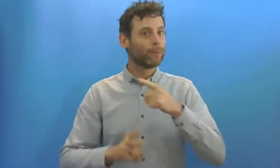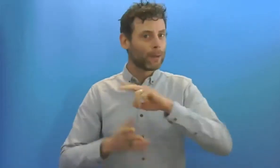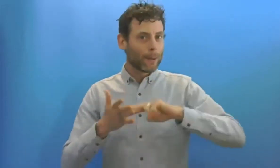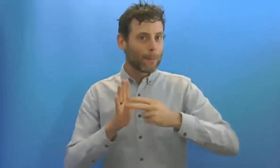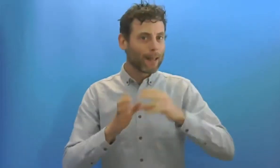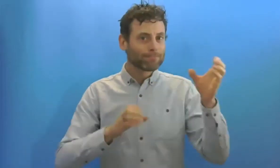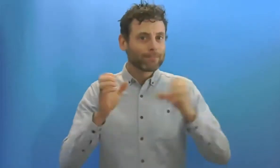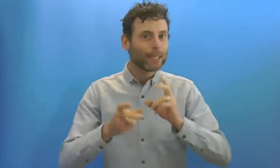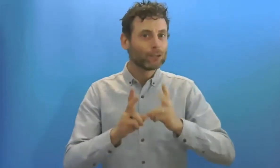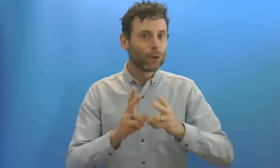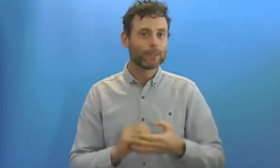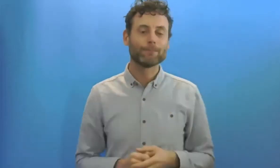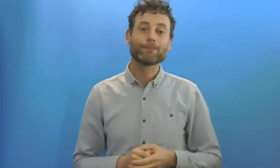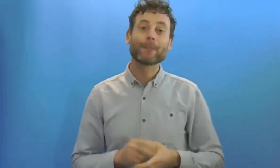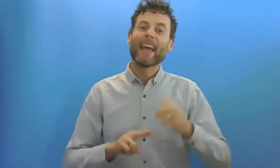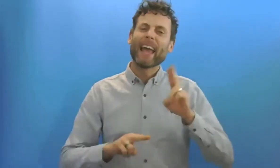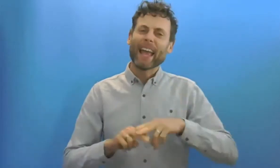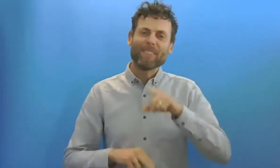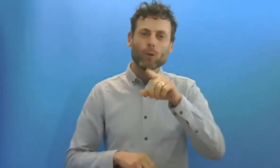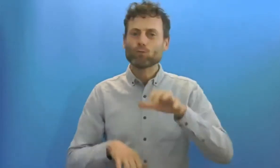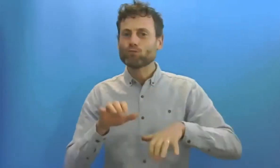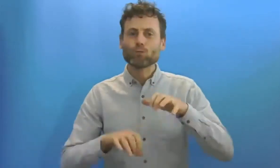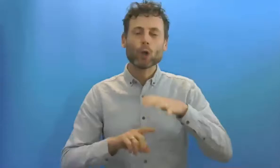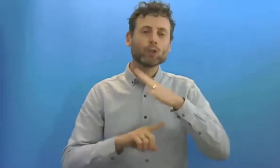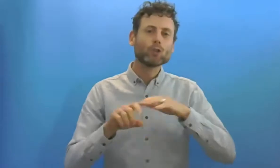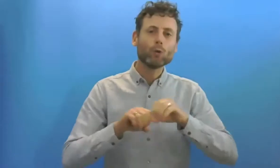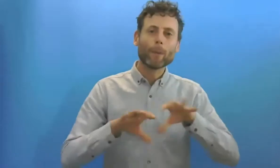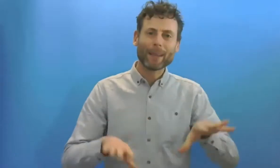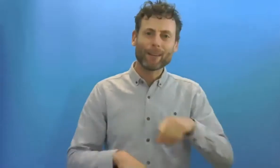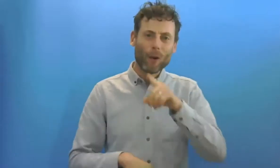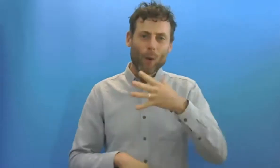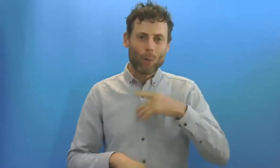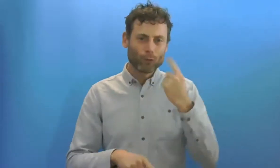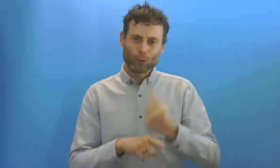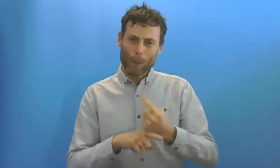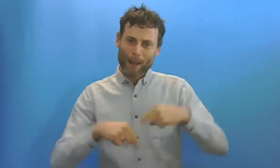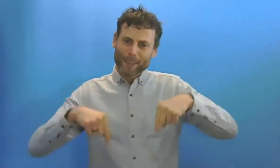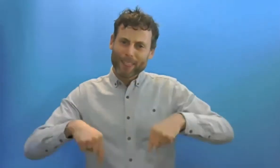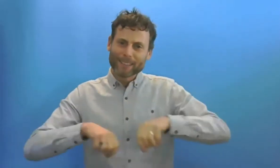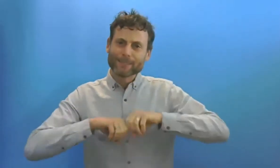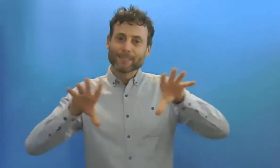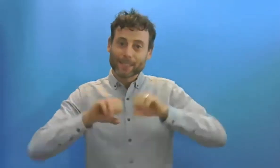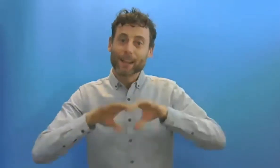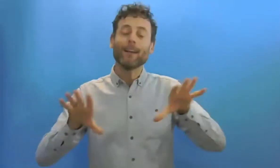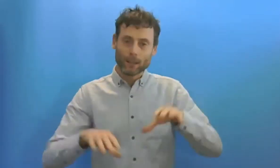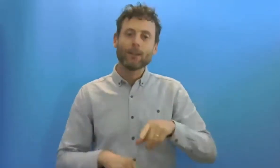If you use social media and want to share your festival experiences, please use